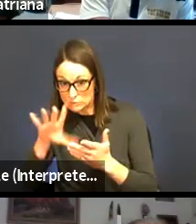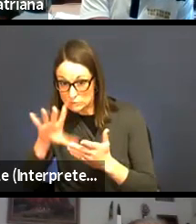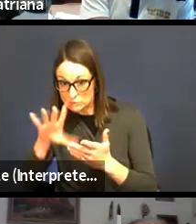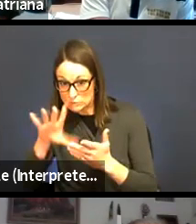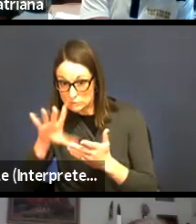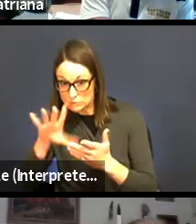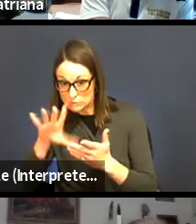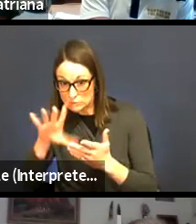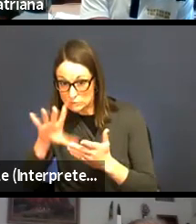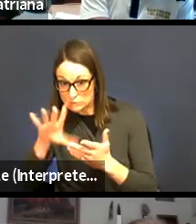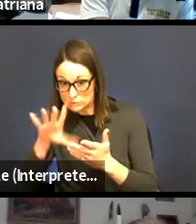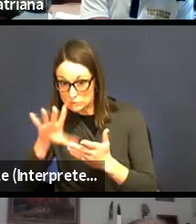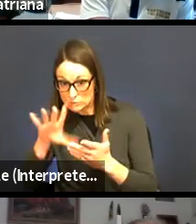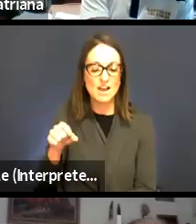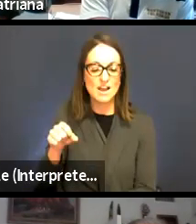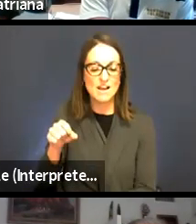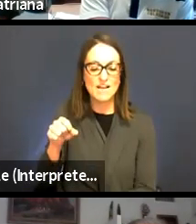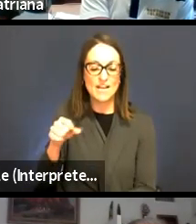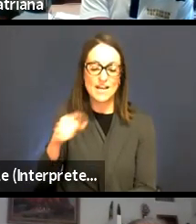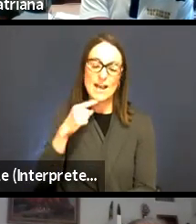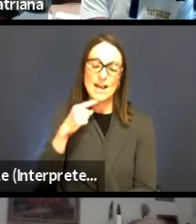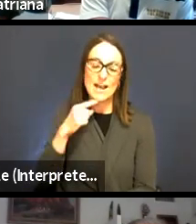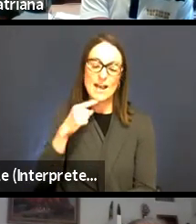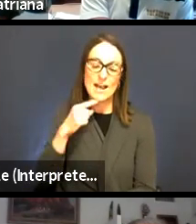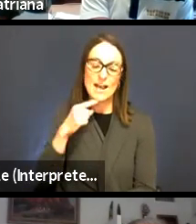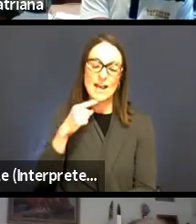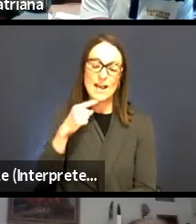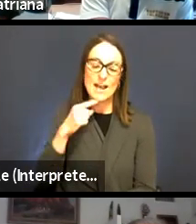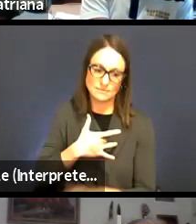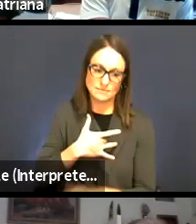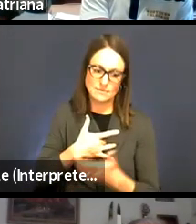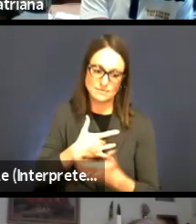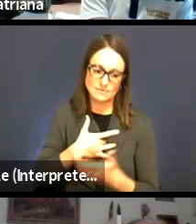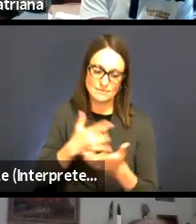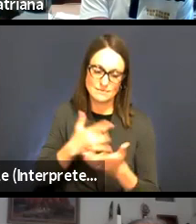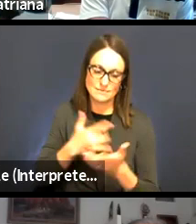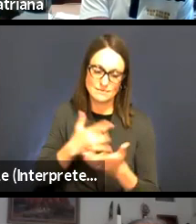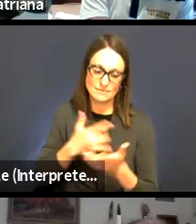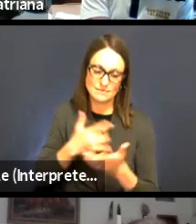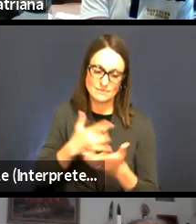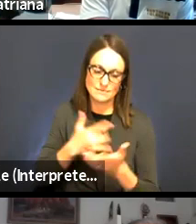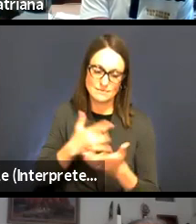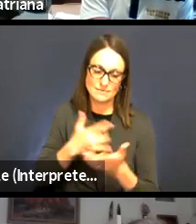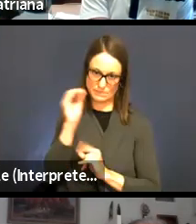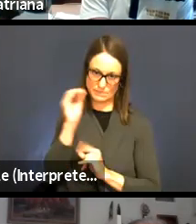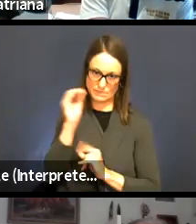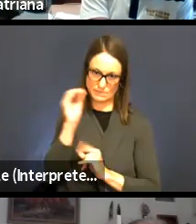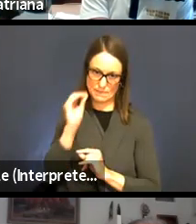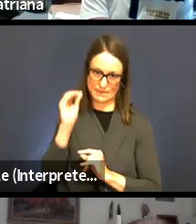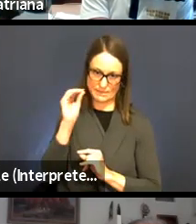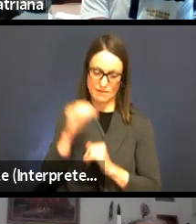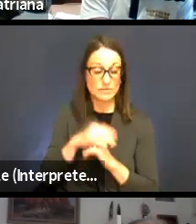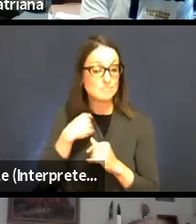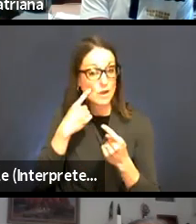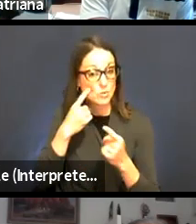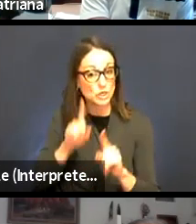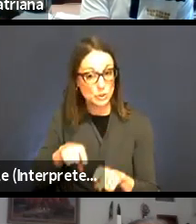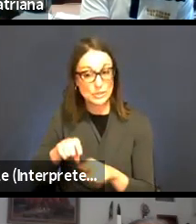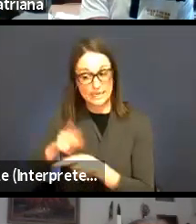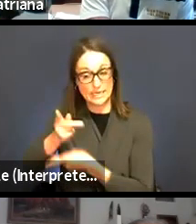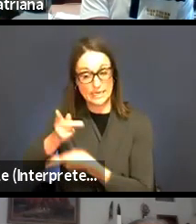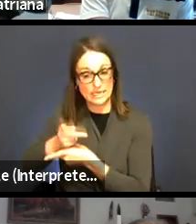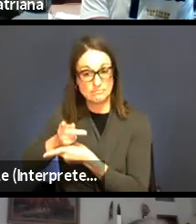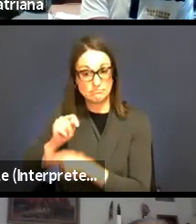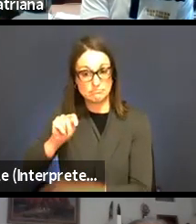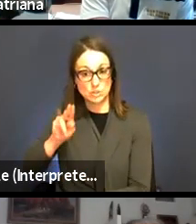I appreciate you asking our perspective. I would agree with keeping tuition where it is, and I support your decision